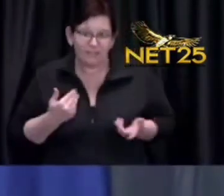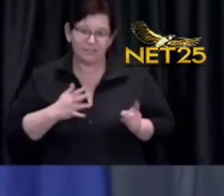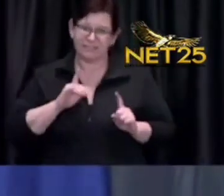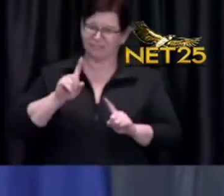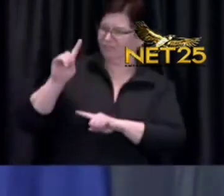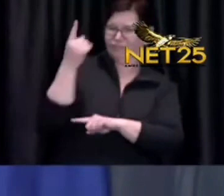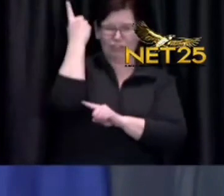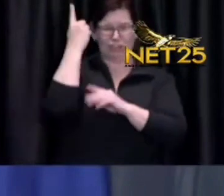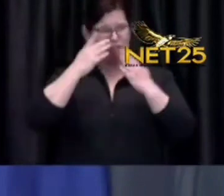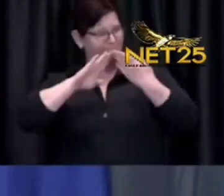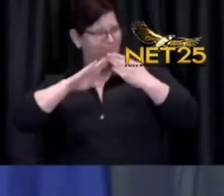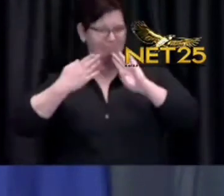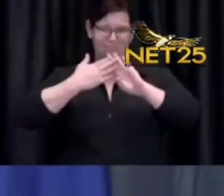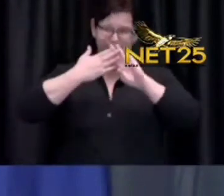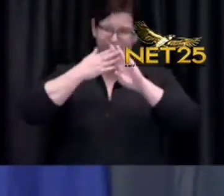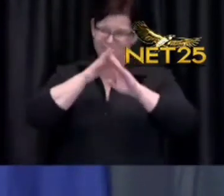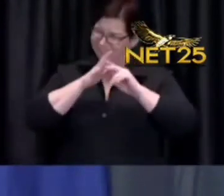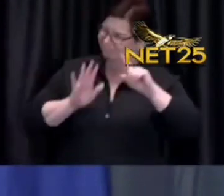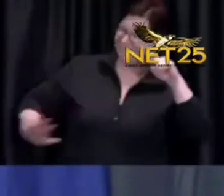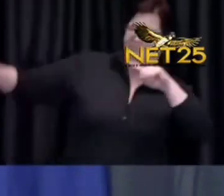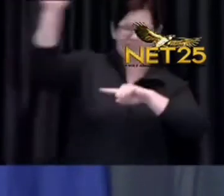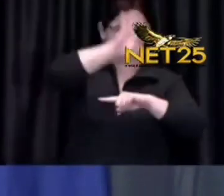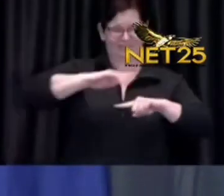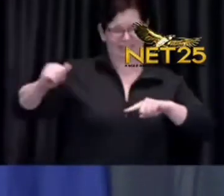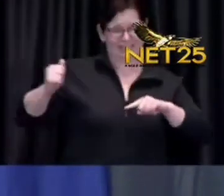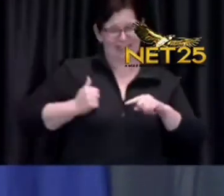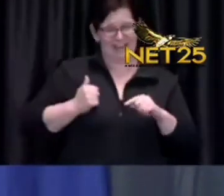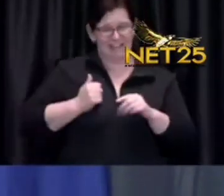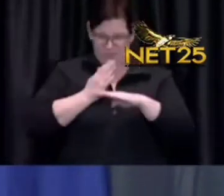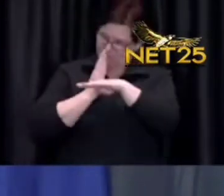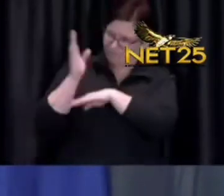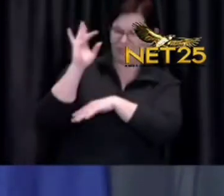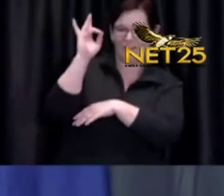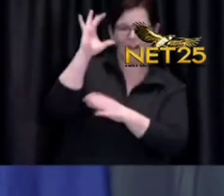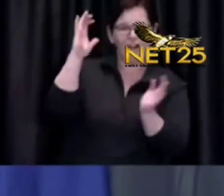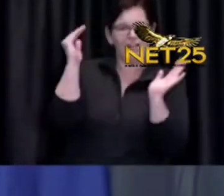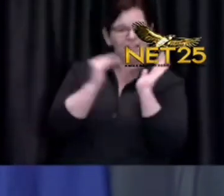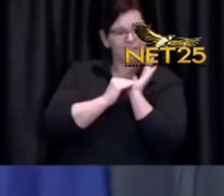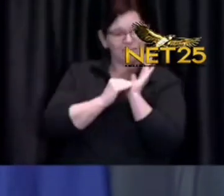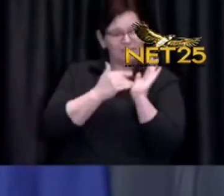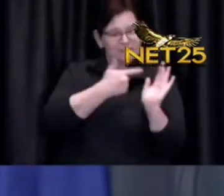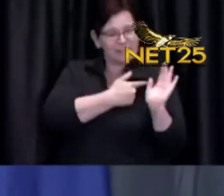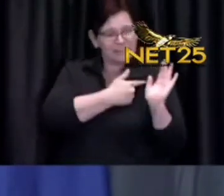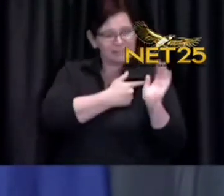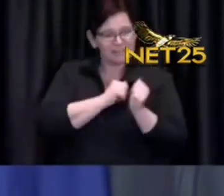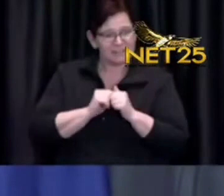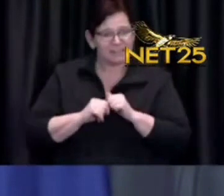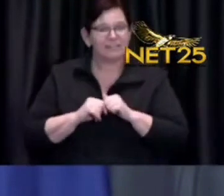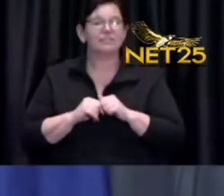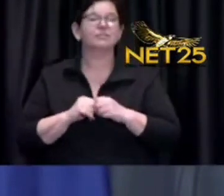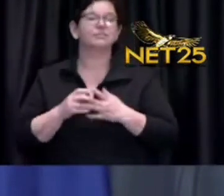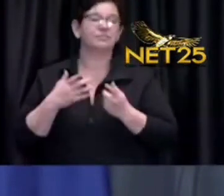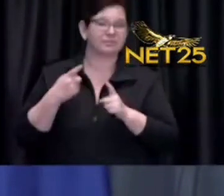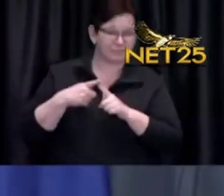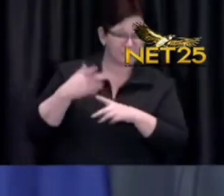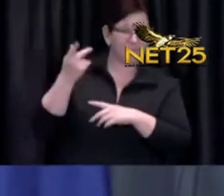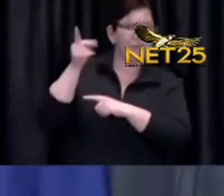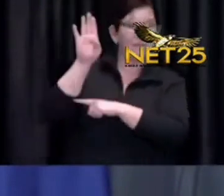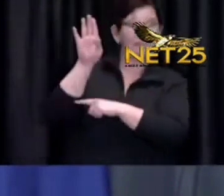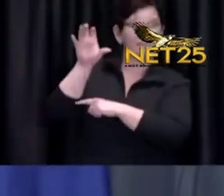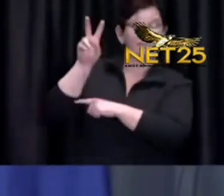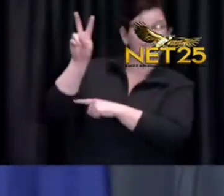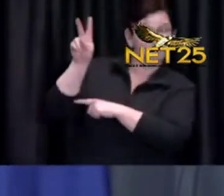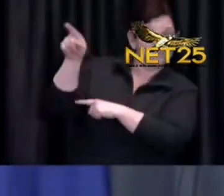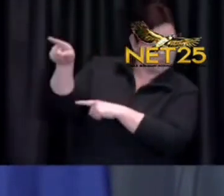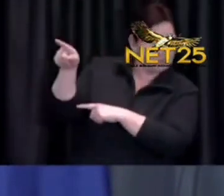Canada to administer more than 800,000 doses. Vancouver, for example, has administered more than 270,000 doses, while